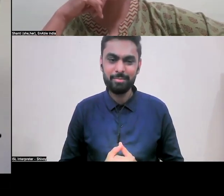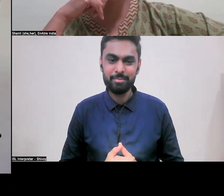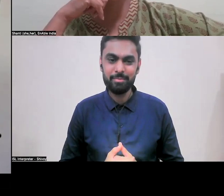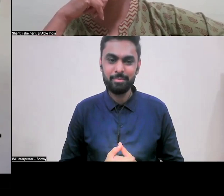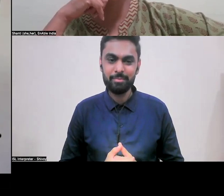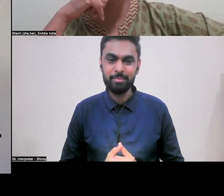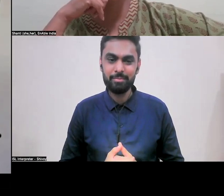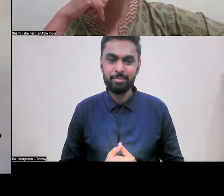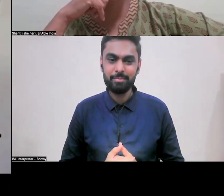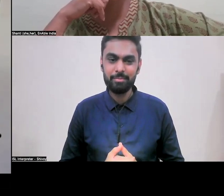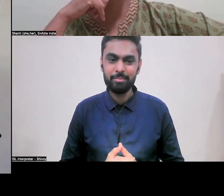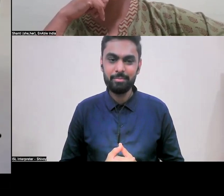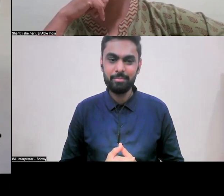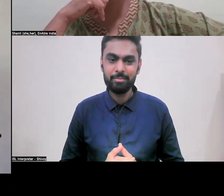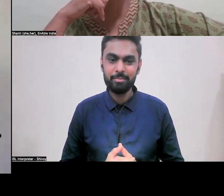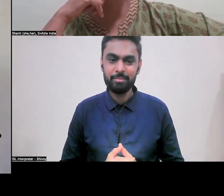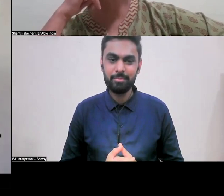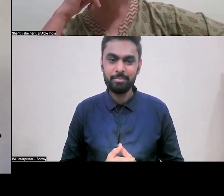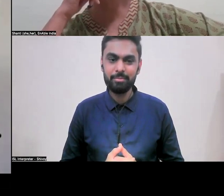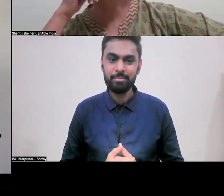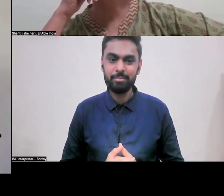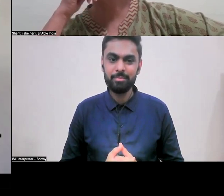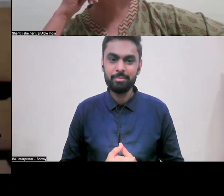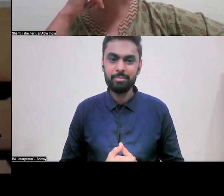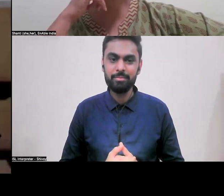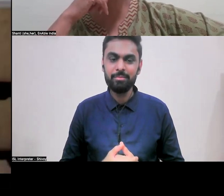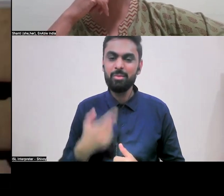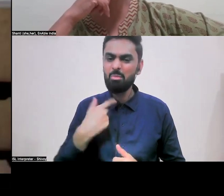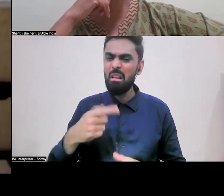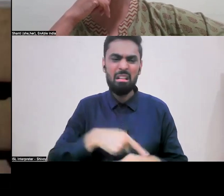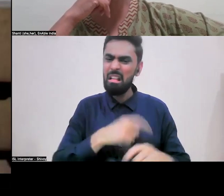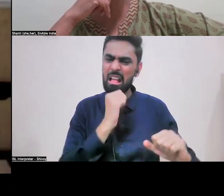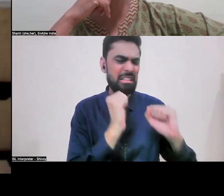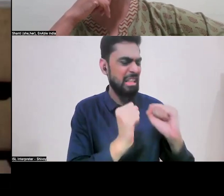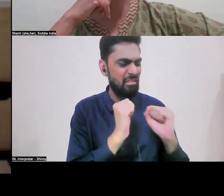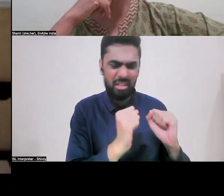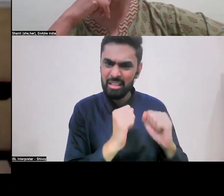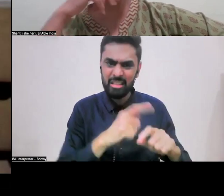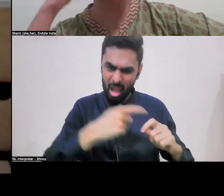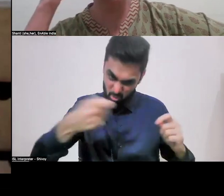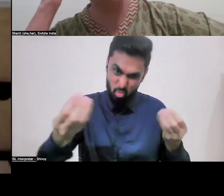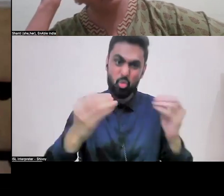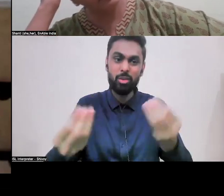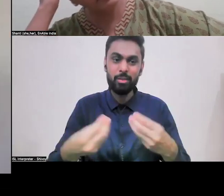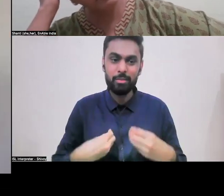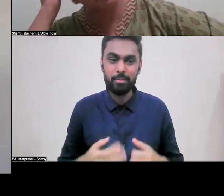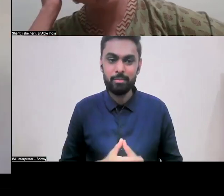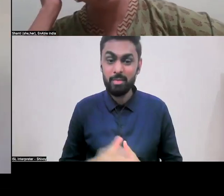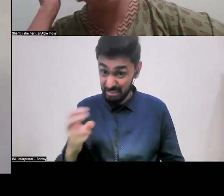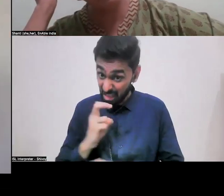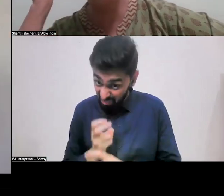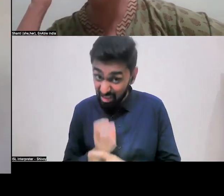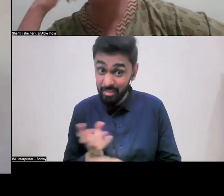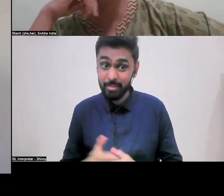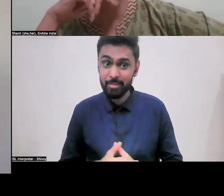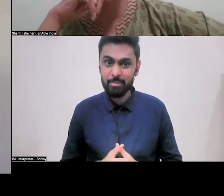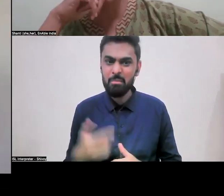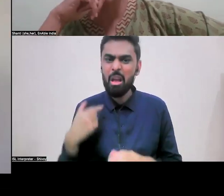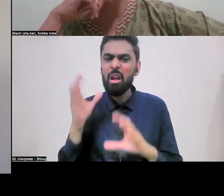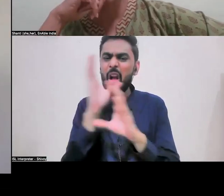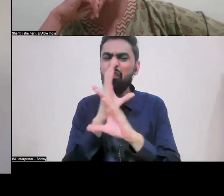Tell me. It was very hard. We need more time. It was very difficult. More difficult. It was